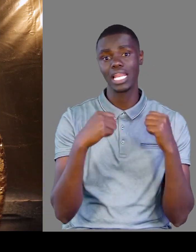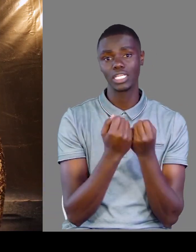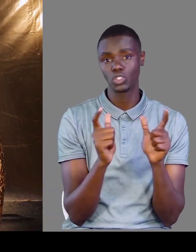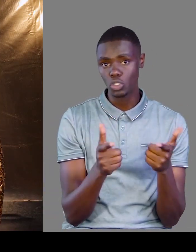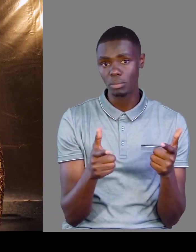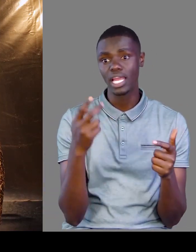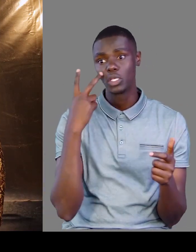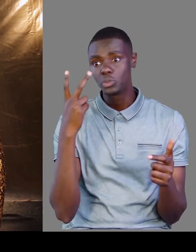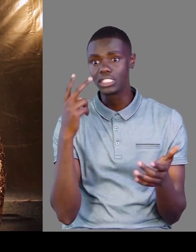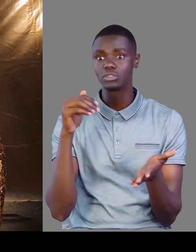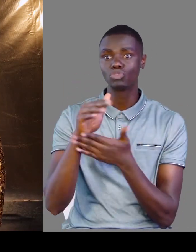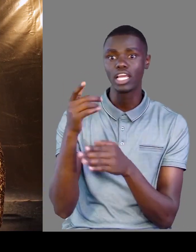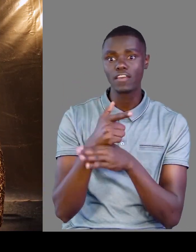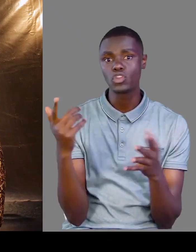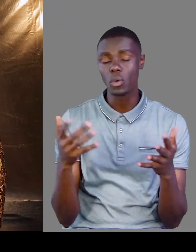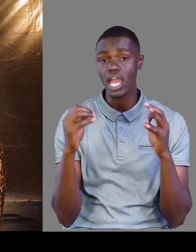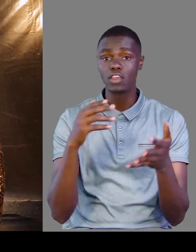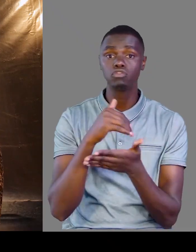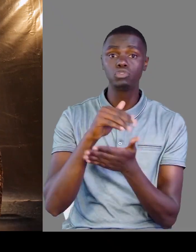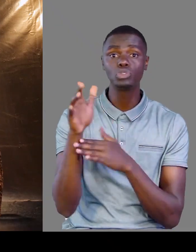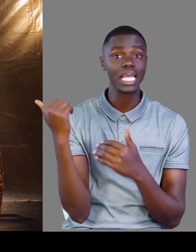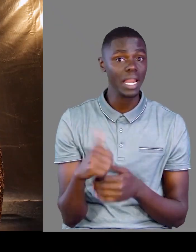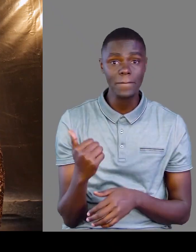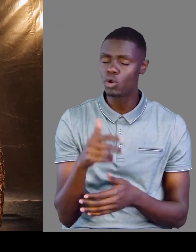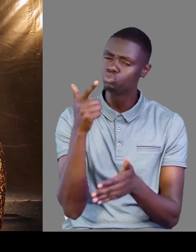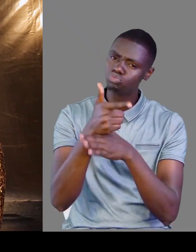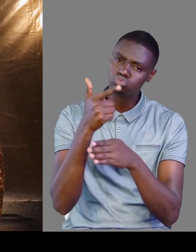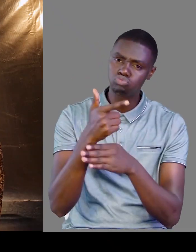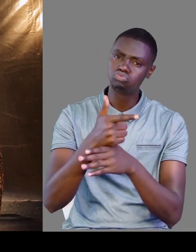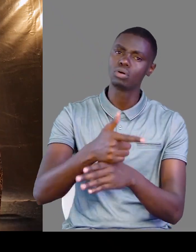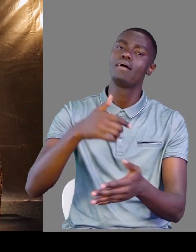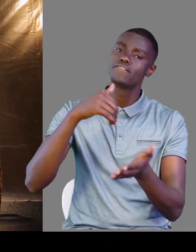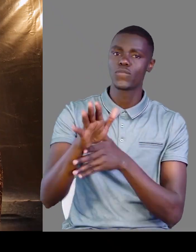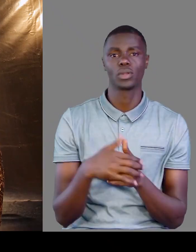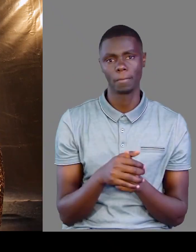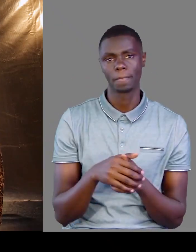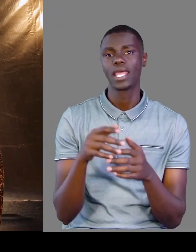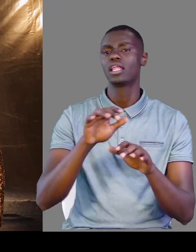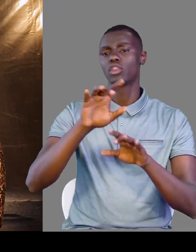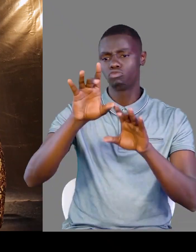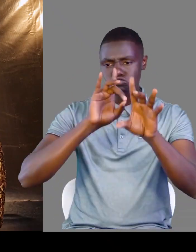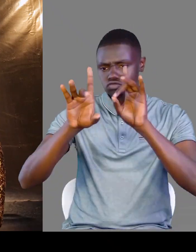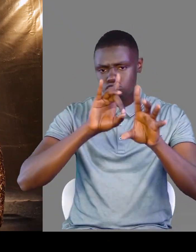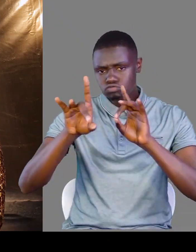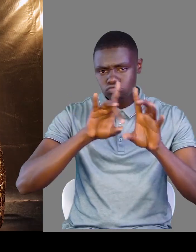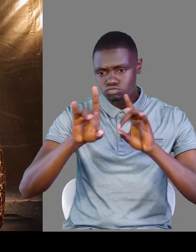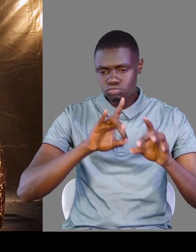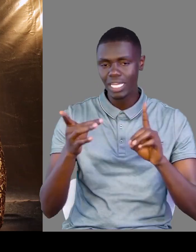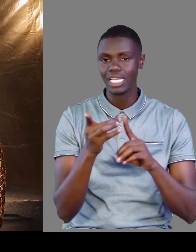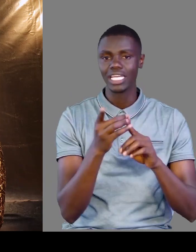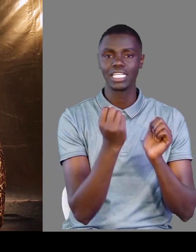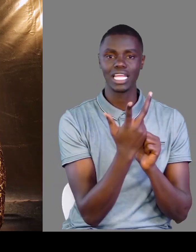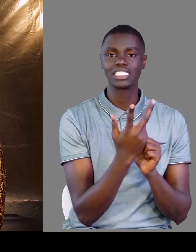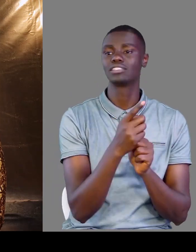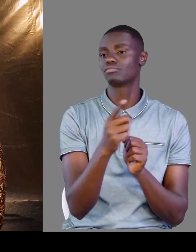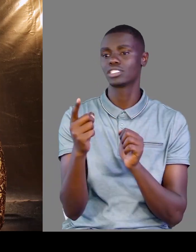You'll see where you should send the videos. Kama hujatuma video kwa Talent Mtaani show, tuma video. Kuja na hizo audition 13th and 14th September. It's going to